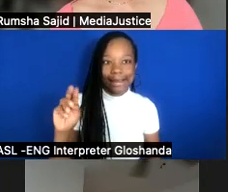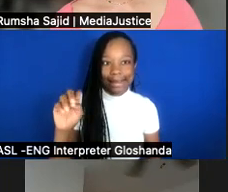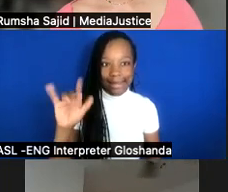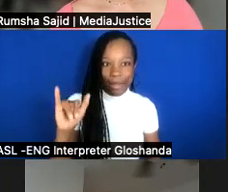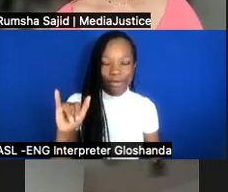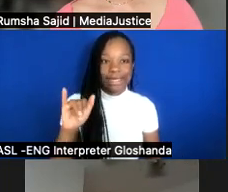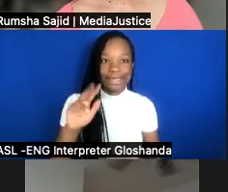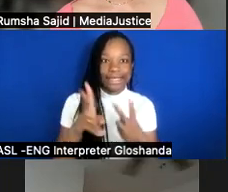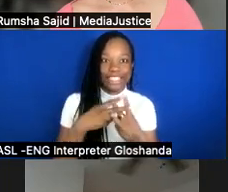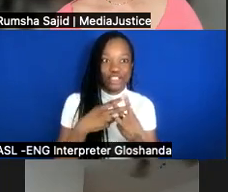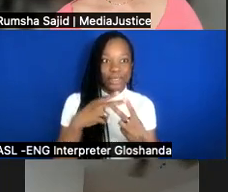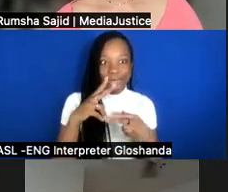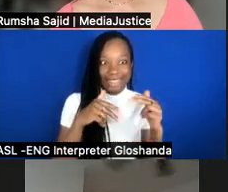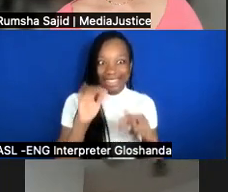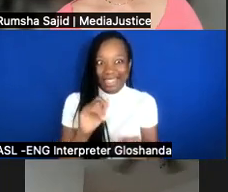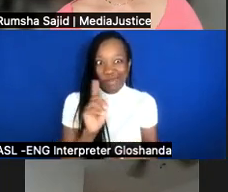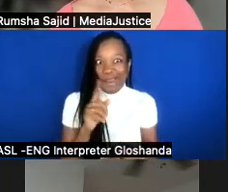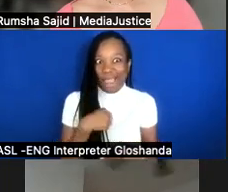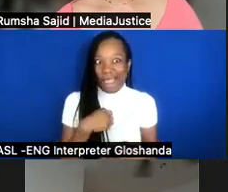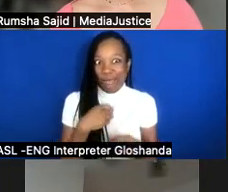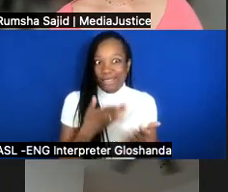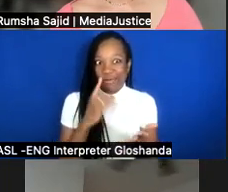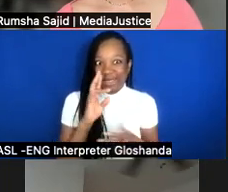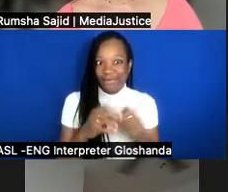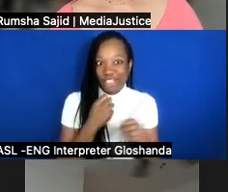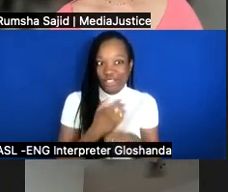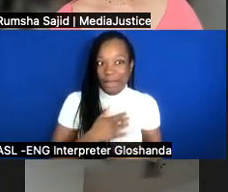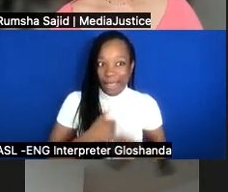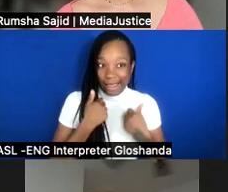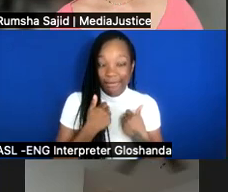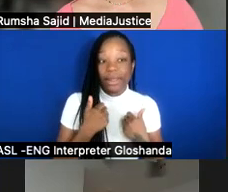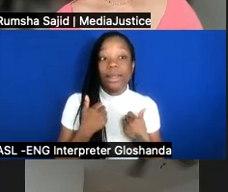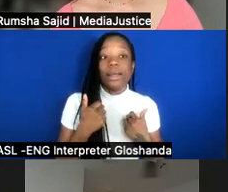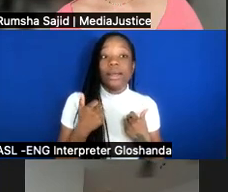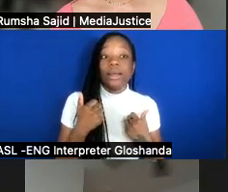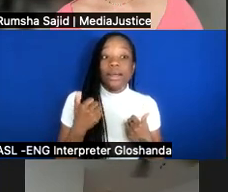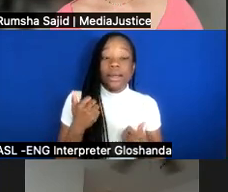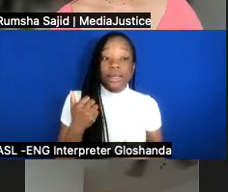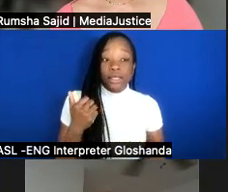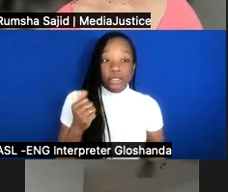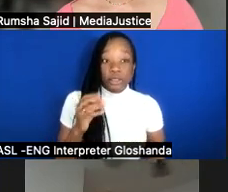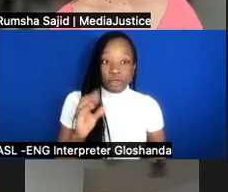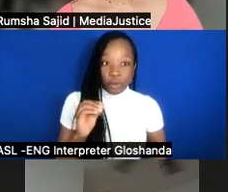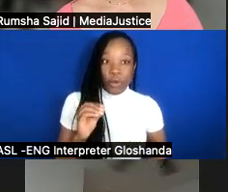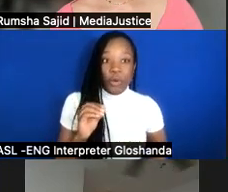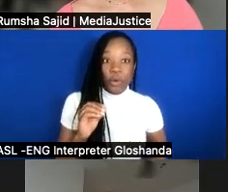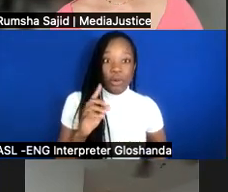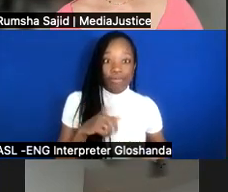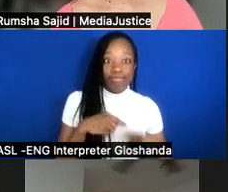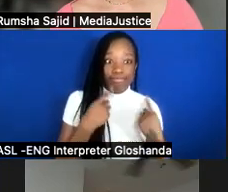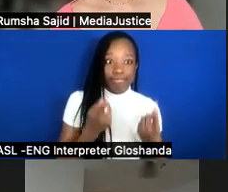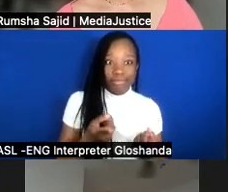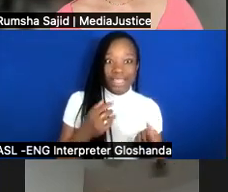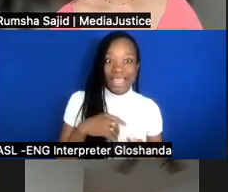Because there have been 7 deaths over the last 7 years, and that's the solution instead of actually